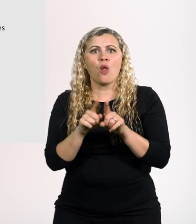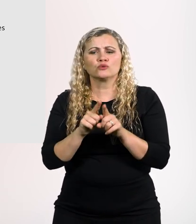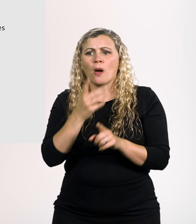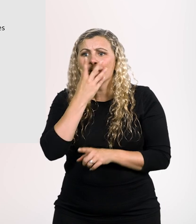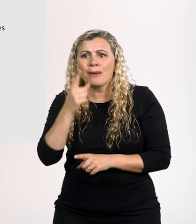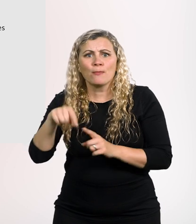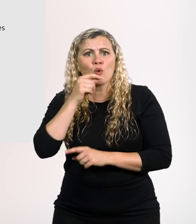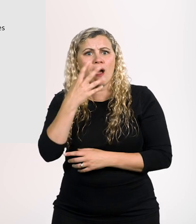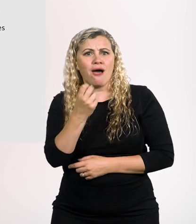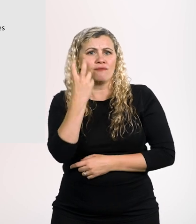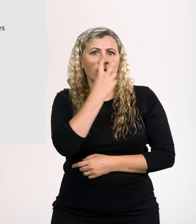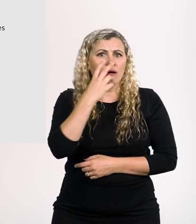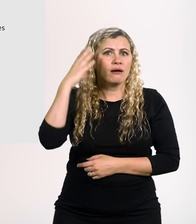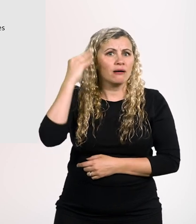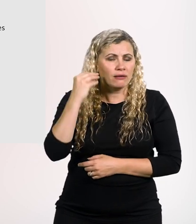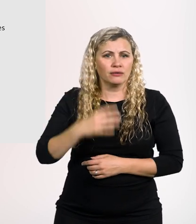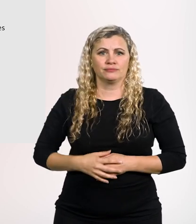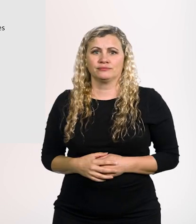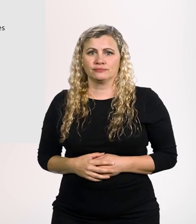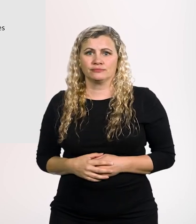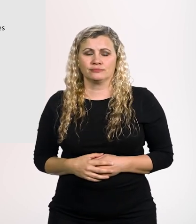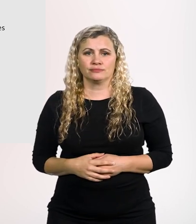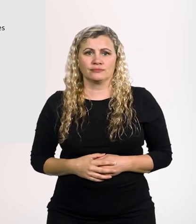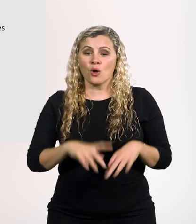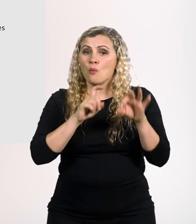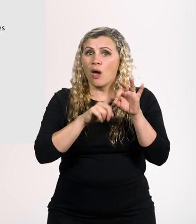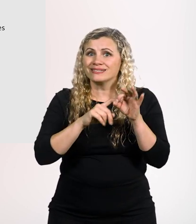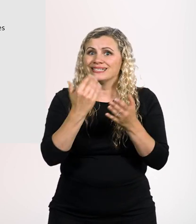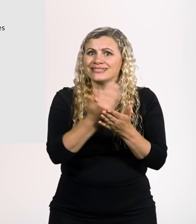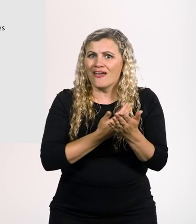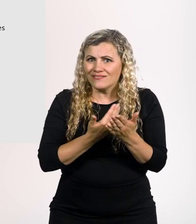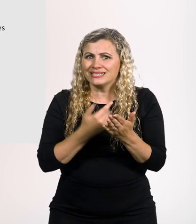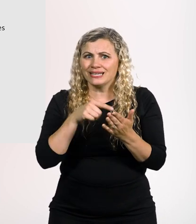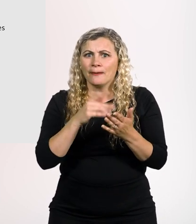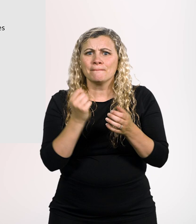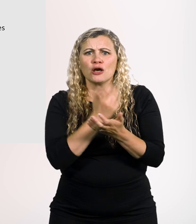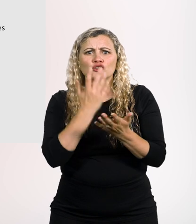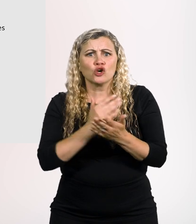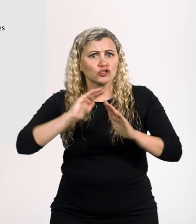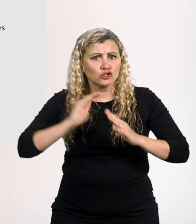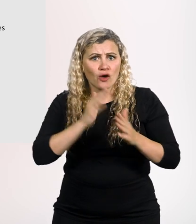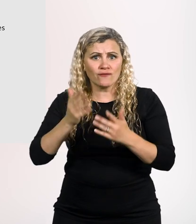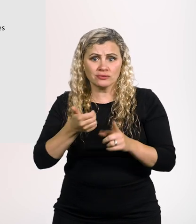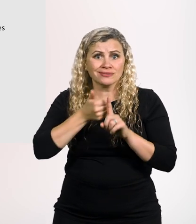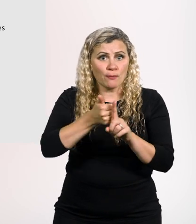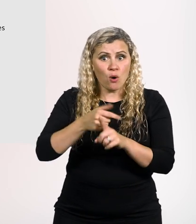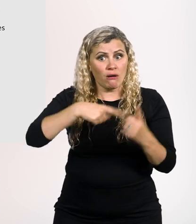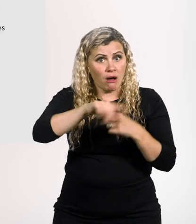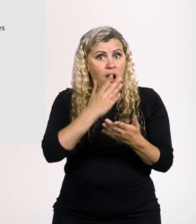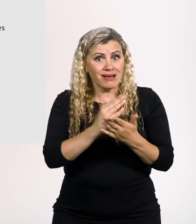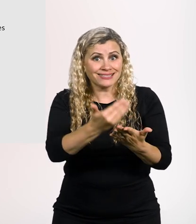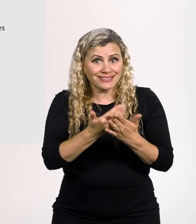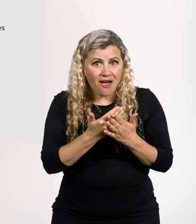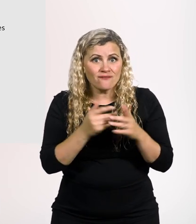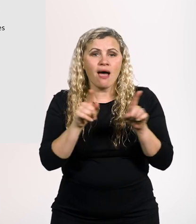with sensory loss quality and safety this is about ensuring services and